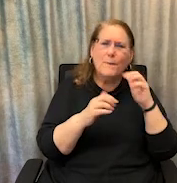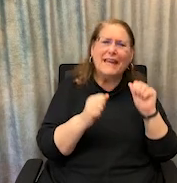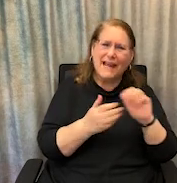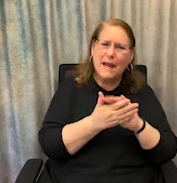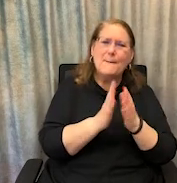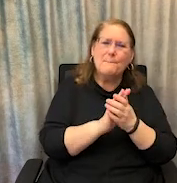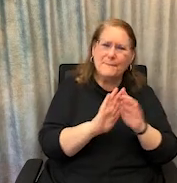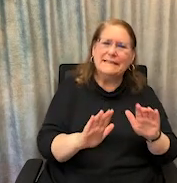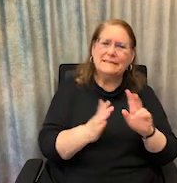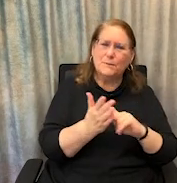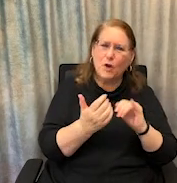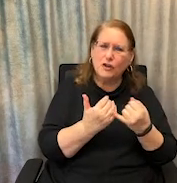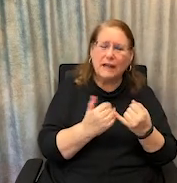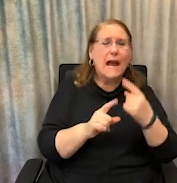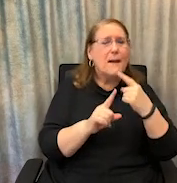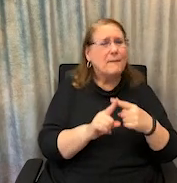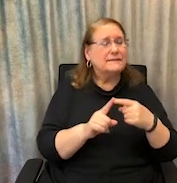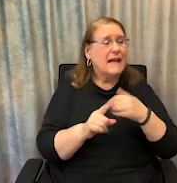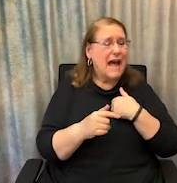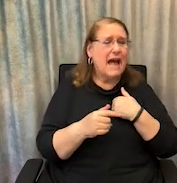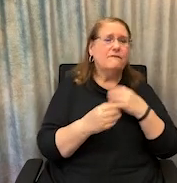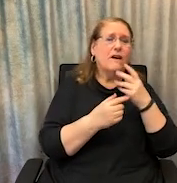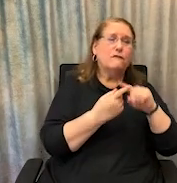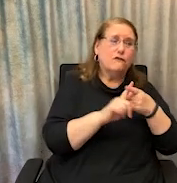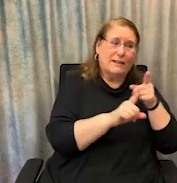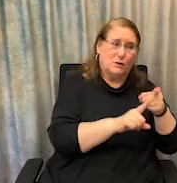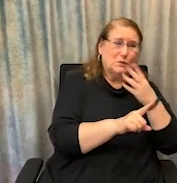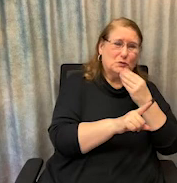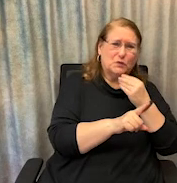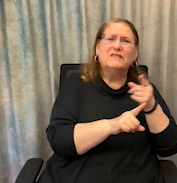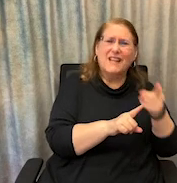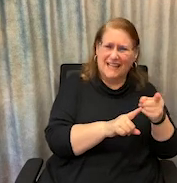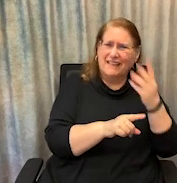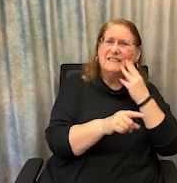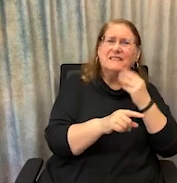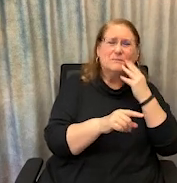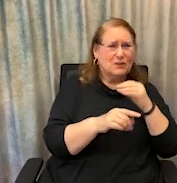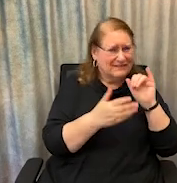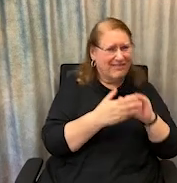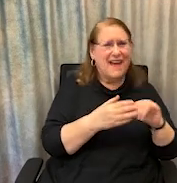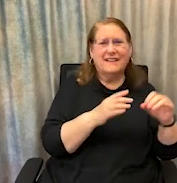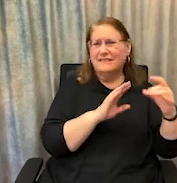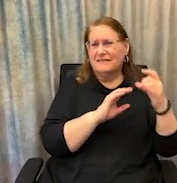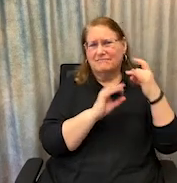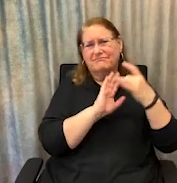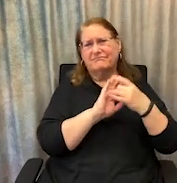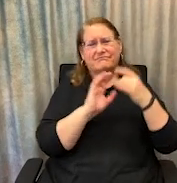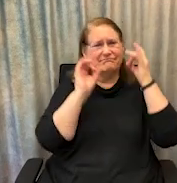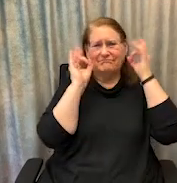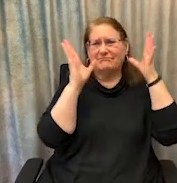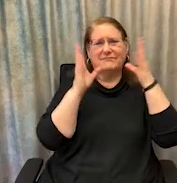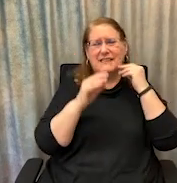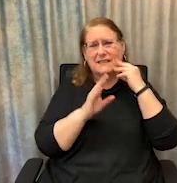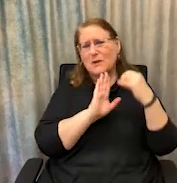And apart from that, because I have a friend who's Jewish and unfortunately was confronted with such a rejection